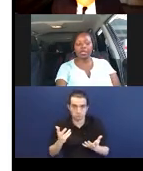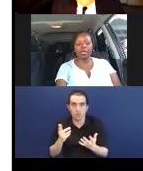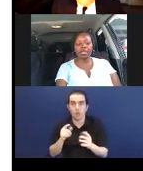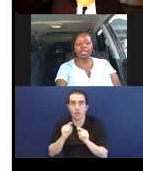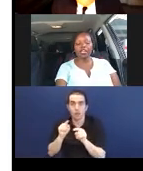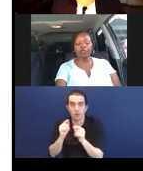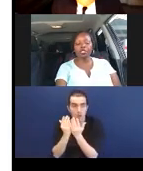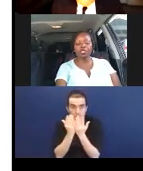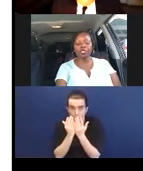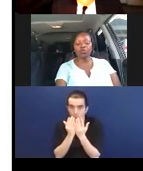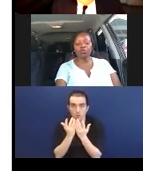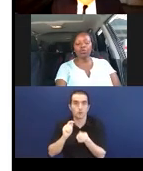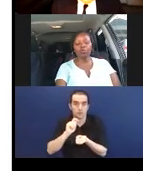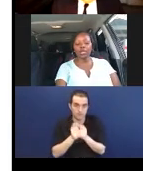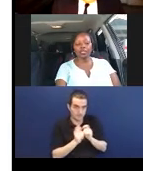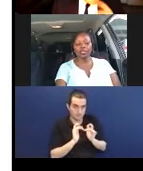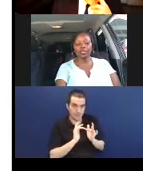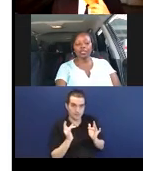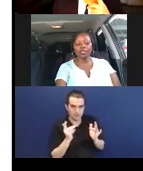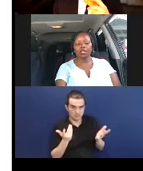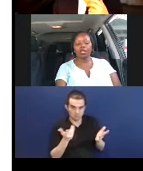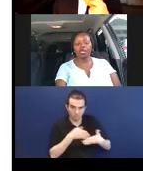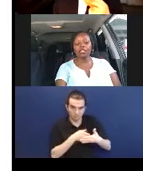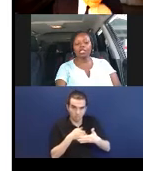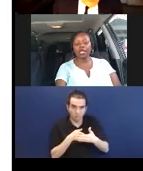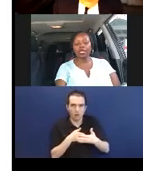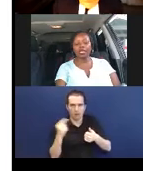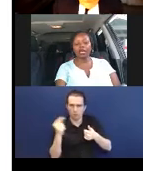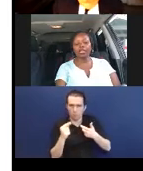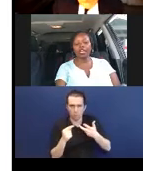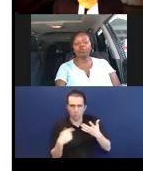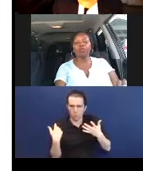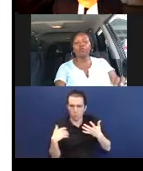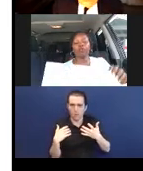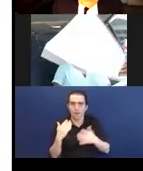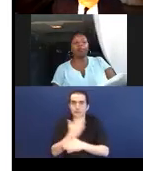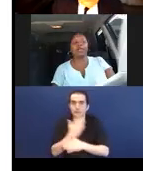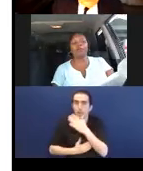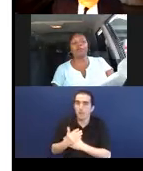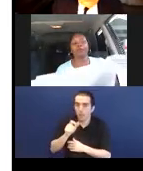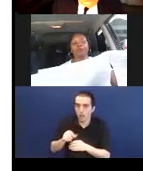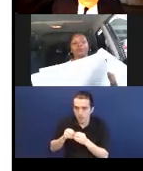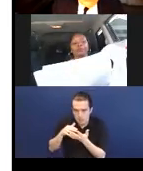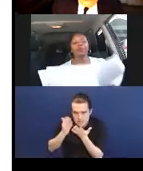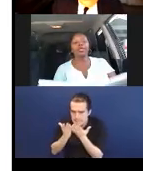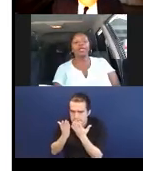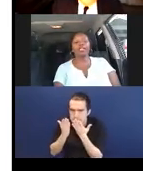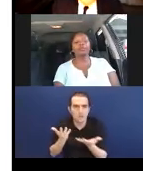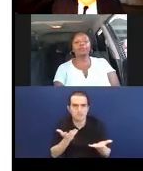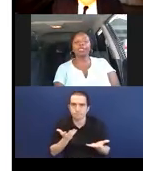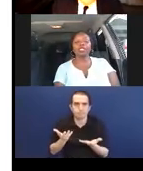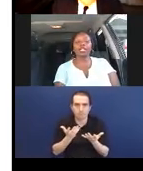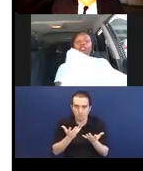government. Any of these issues got worse in second and third wave of the pandemic.